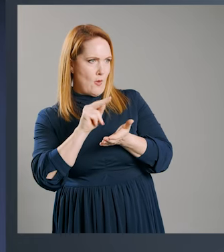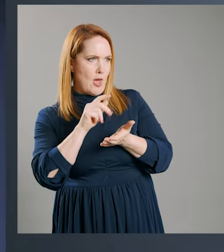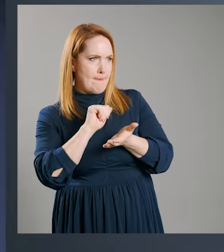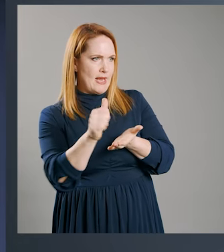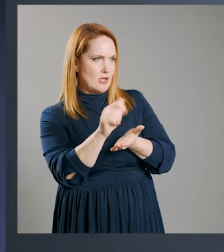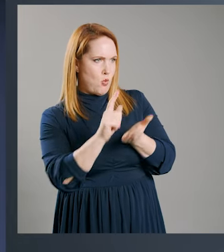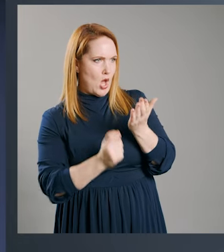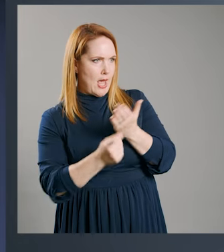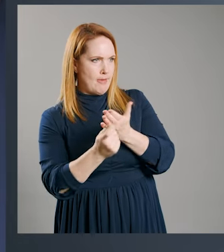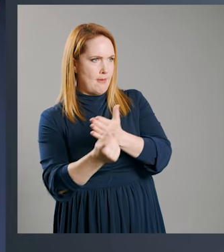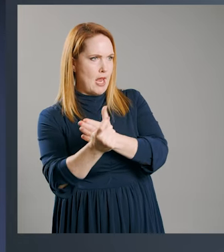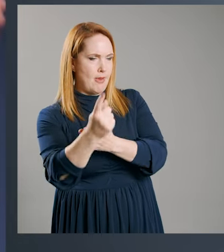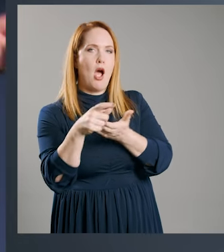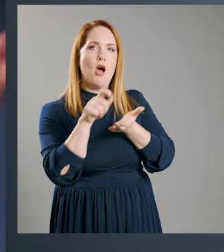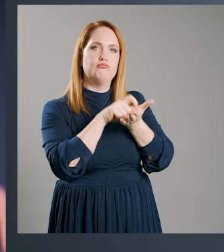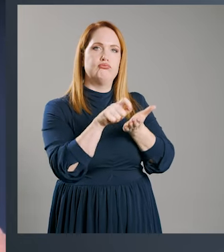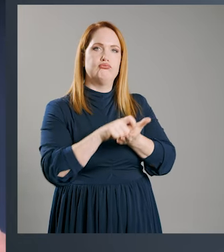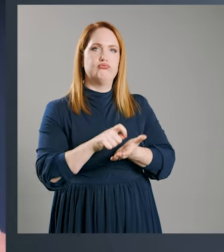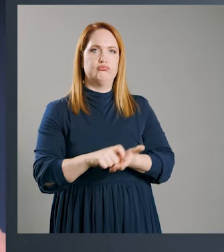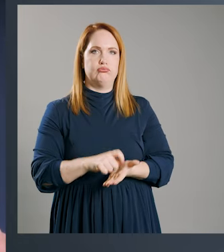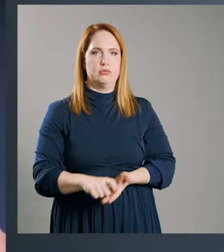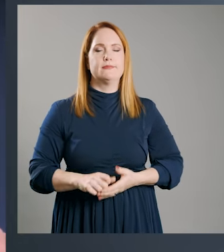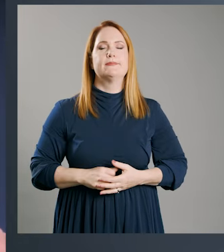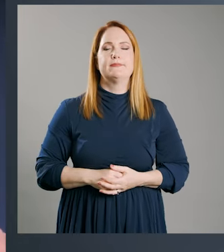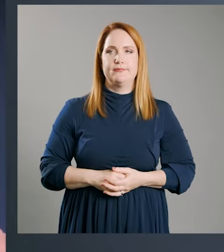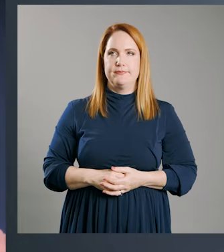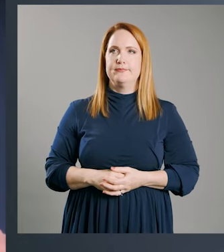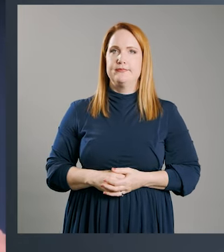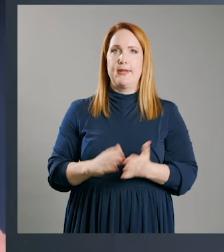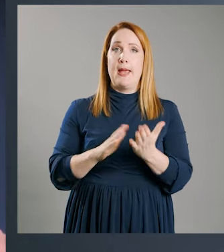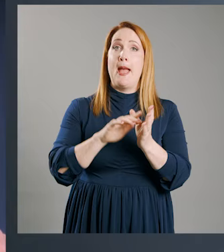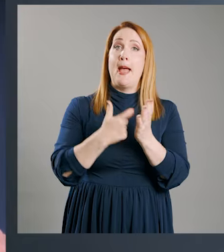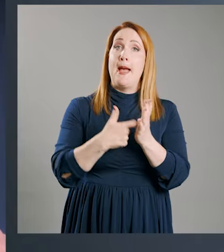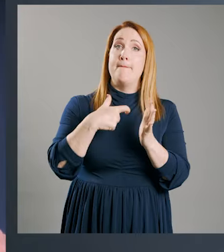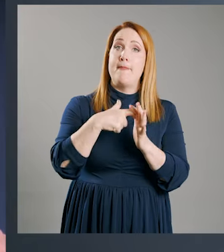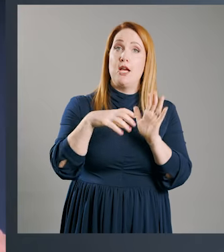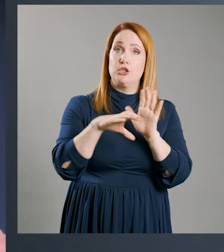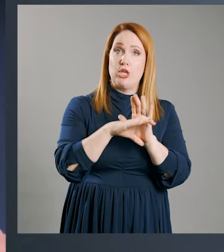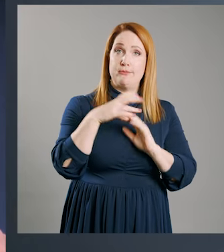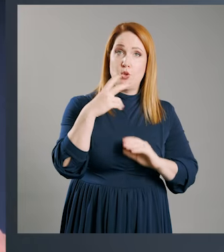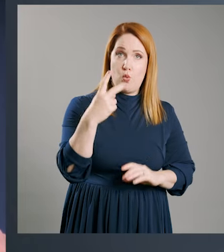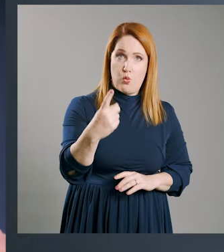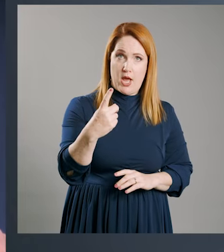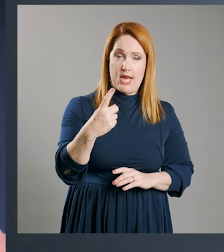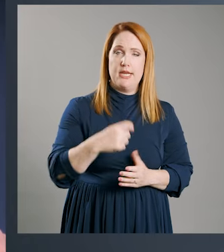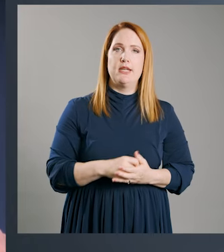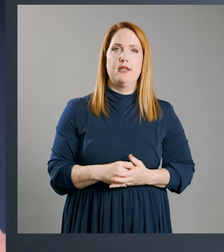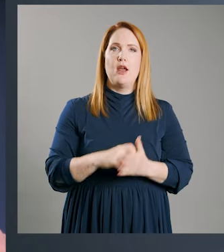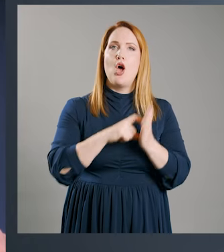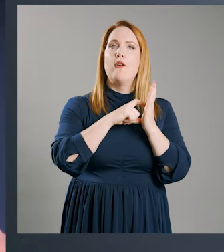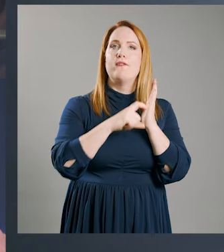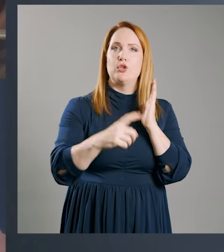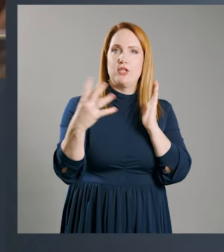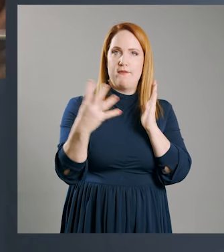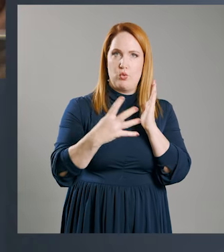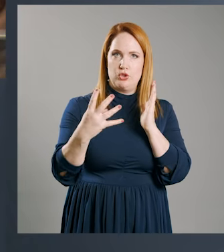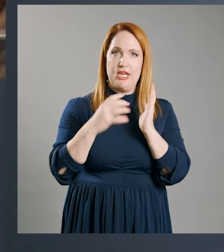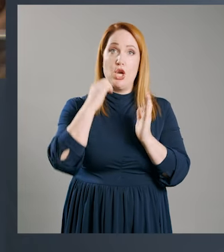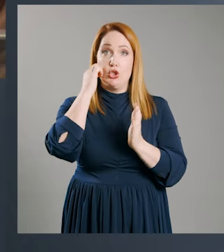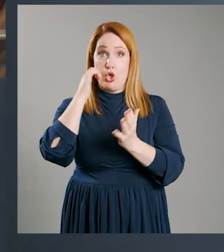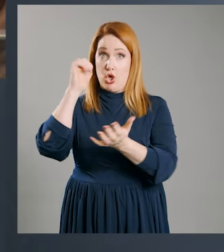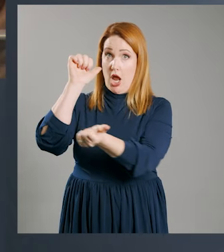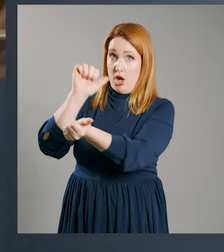eyewitness accounts of what happened when he was with Jesus. In Mark chapter 1, we read in verse 14, that